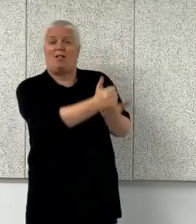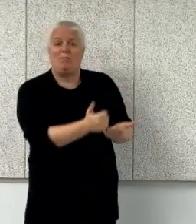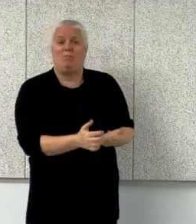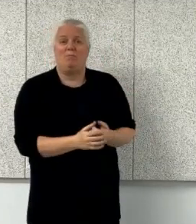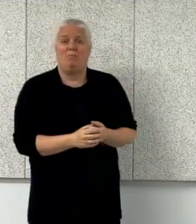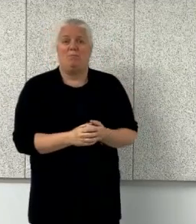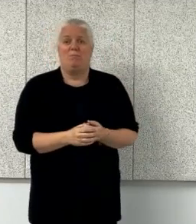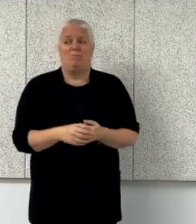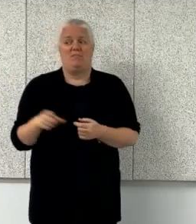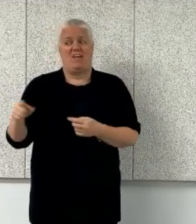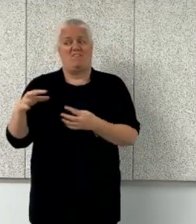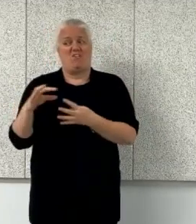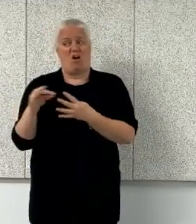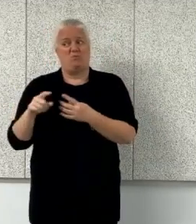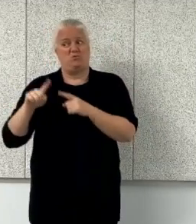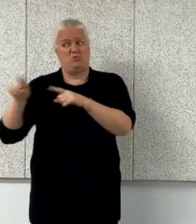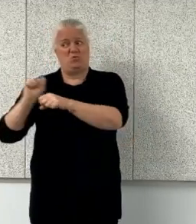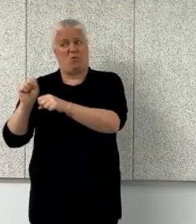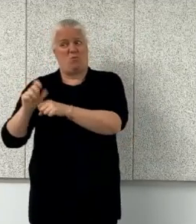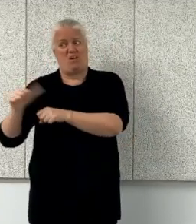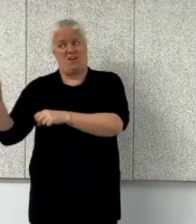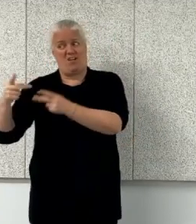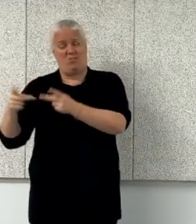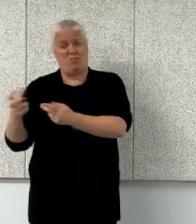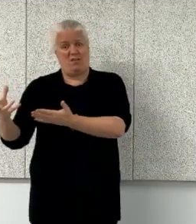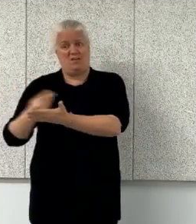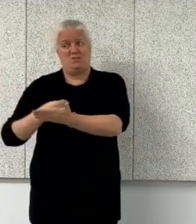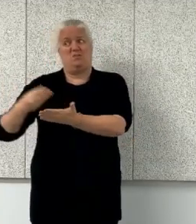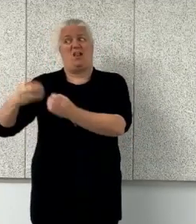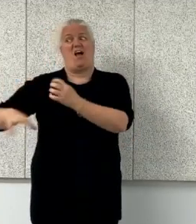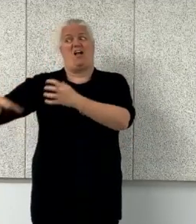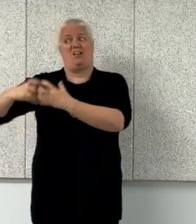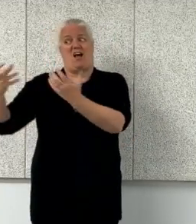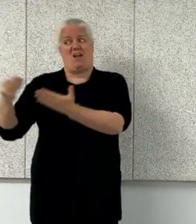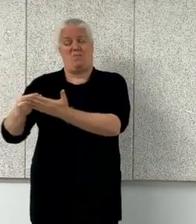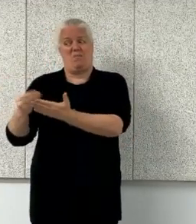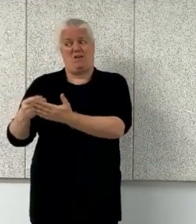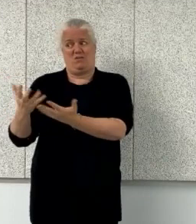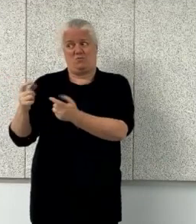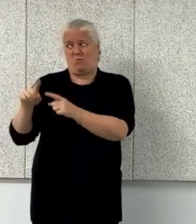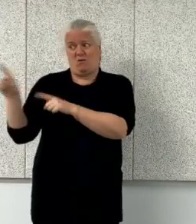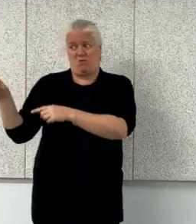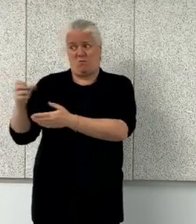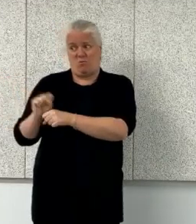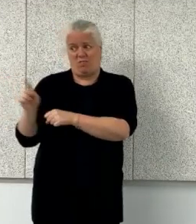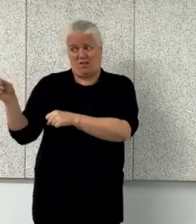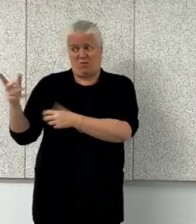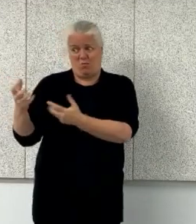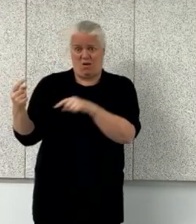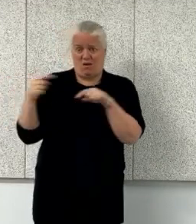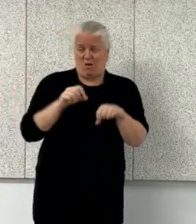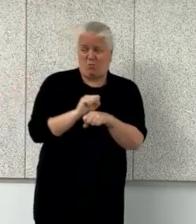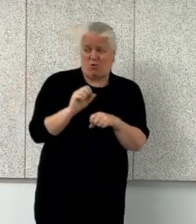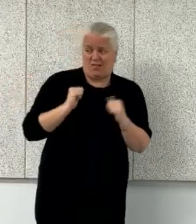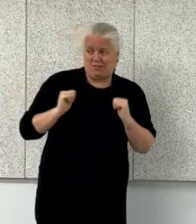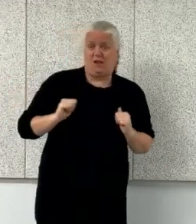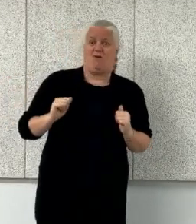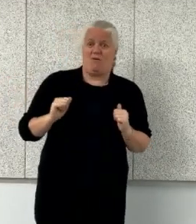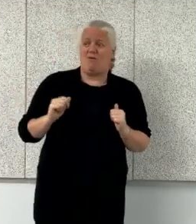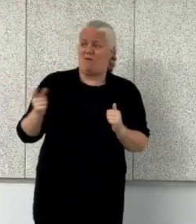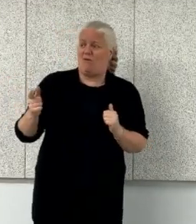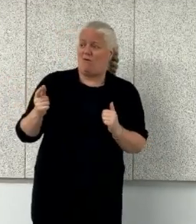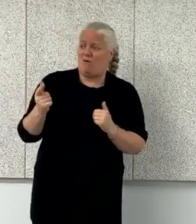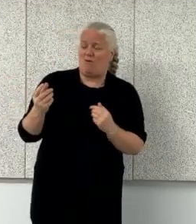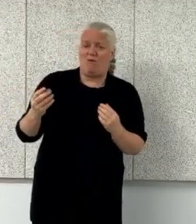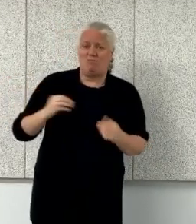be making a lot more money, but they want to come help and they want to come do this. So that gives me a lot of hope and optimism for our field, and we need them. And I also want to make sure that people